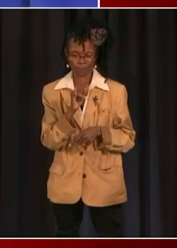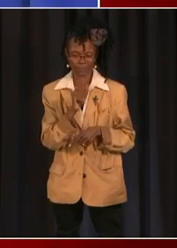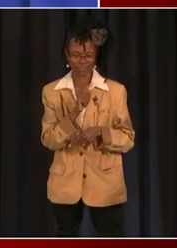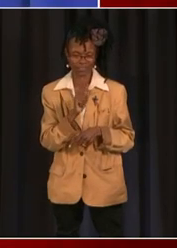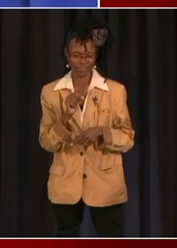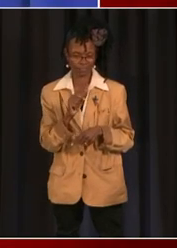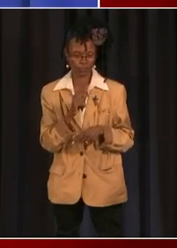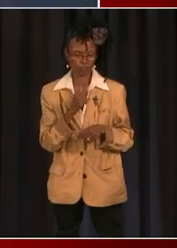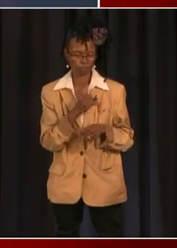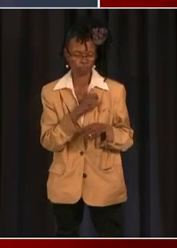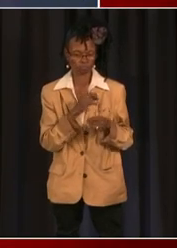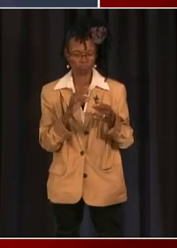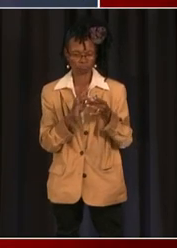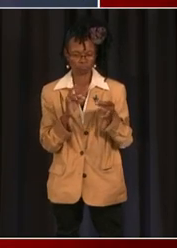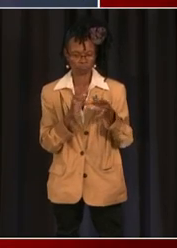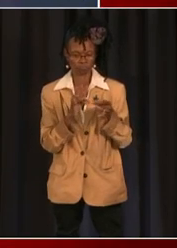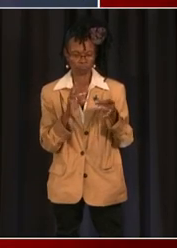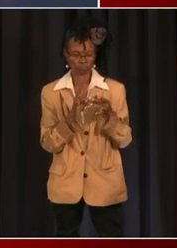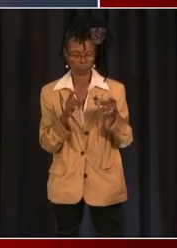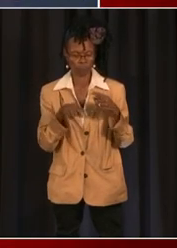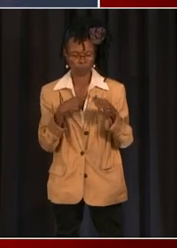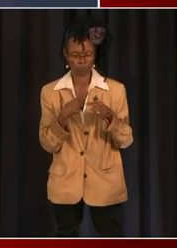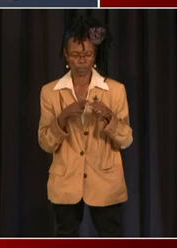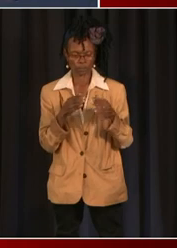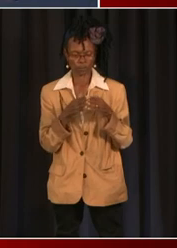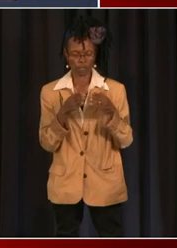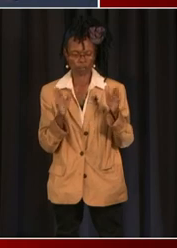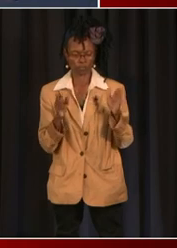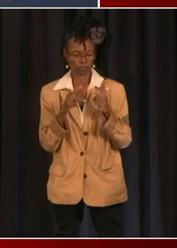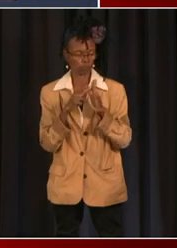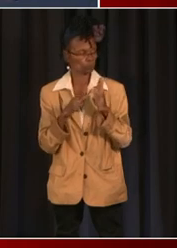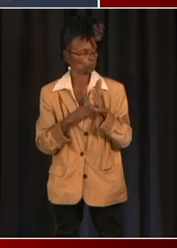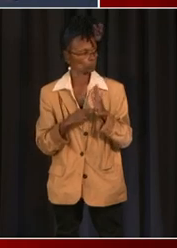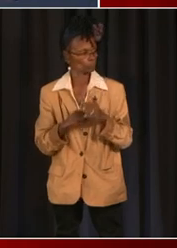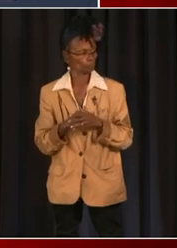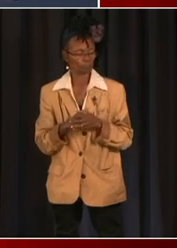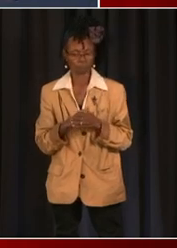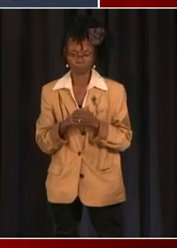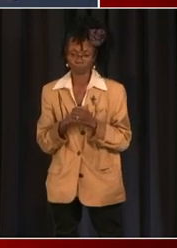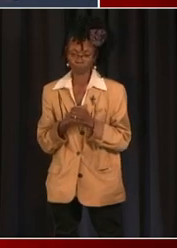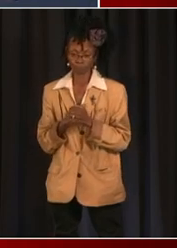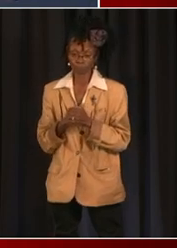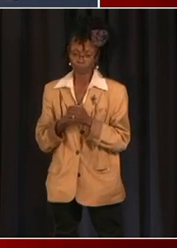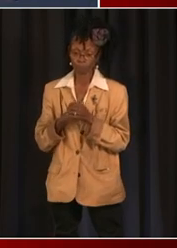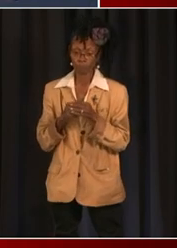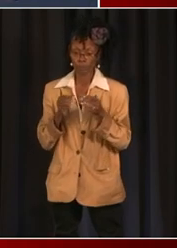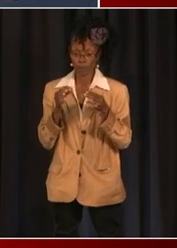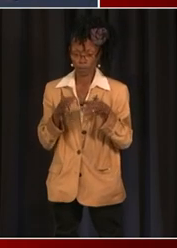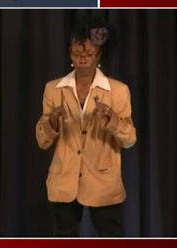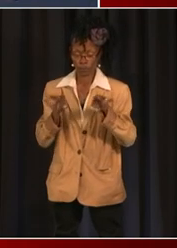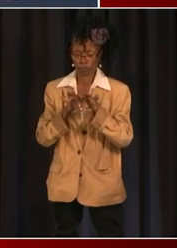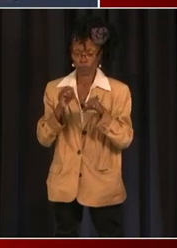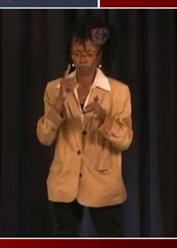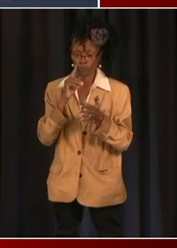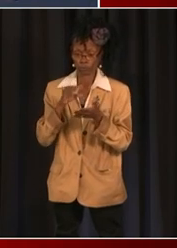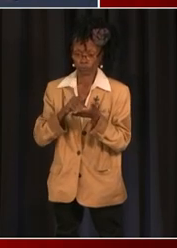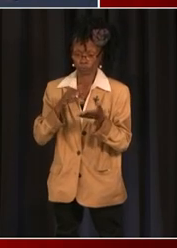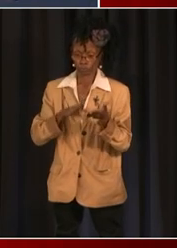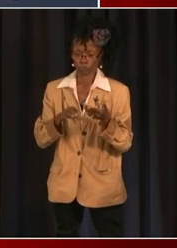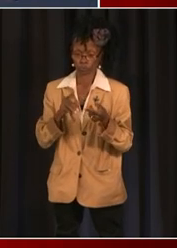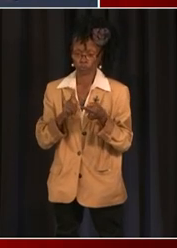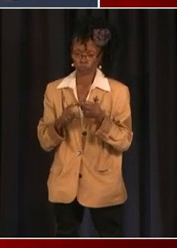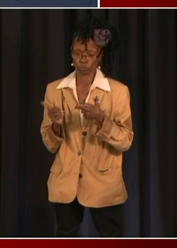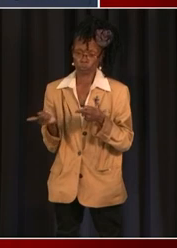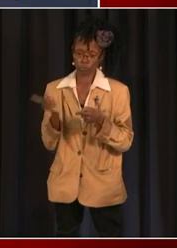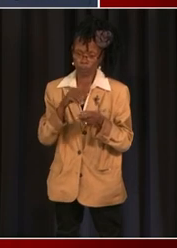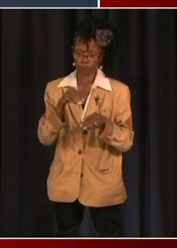you, Superintendent Grant. We know that it's important that we not only have our students return for in-person learning, but once